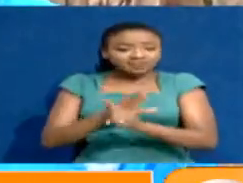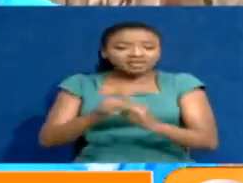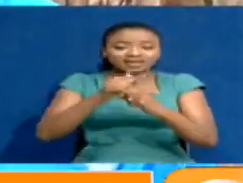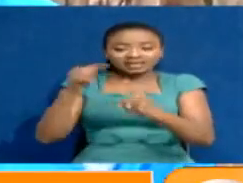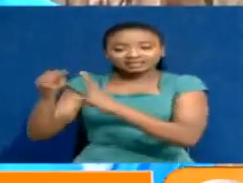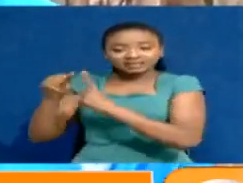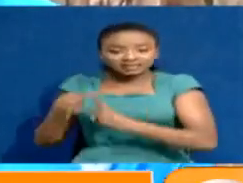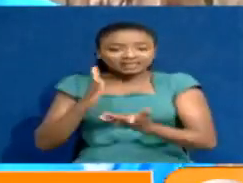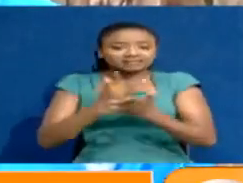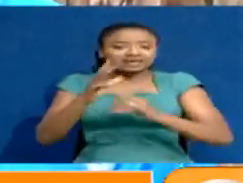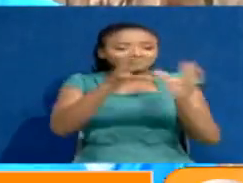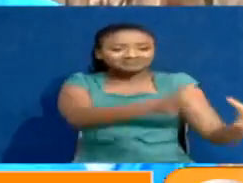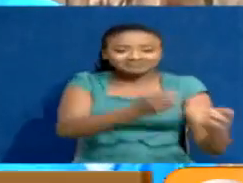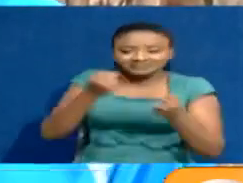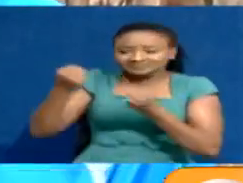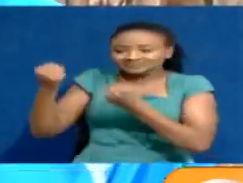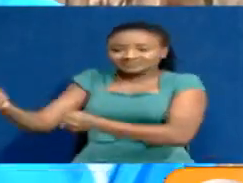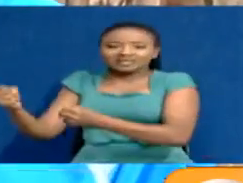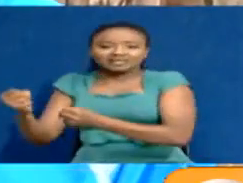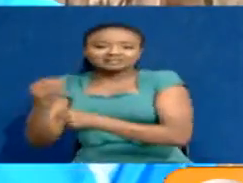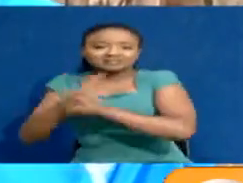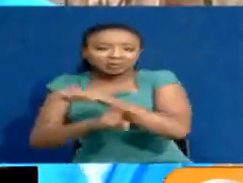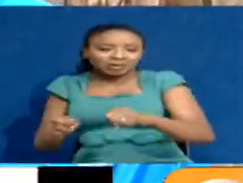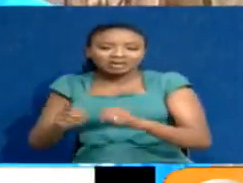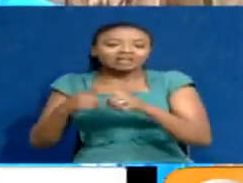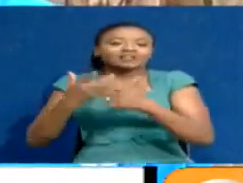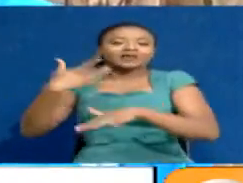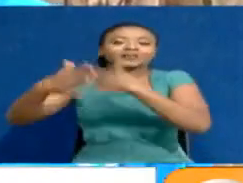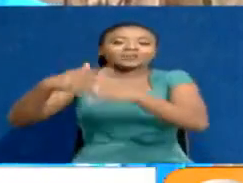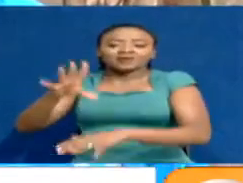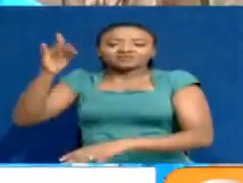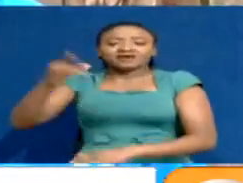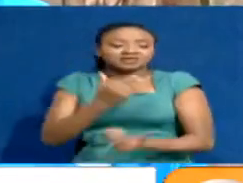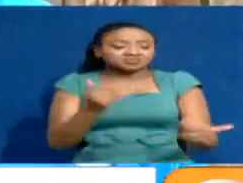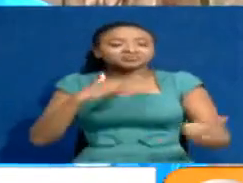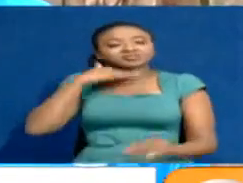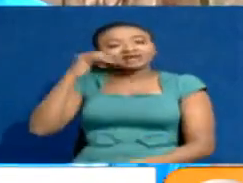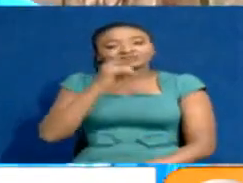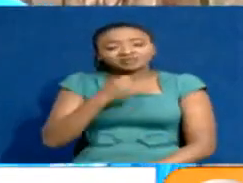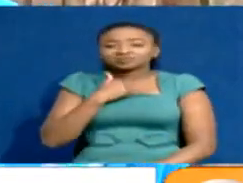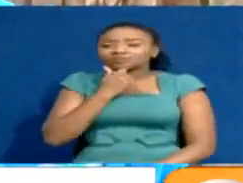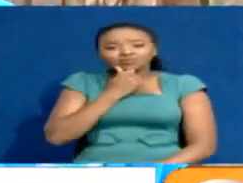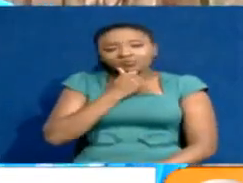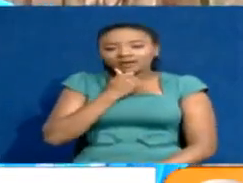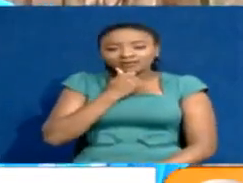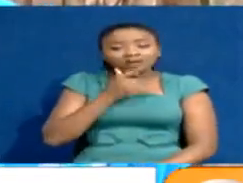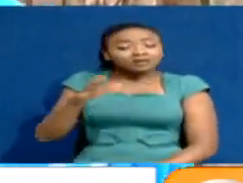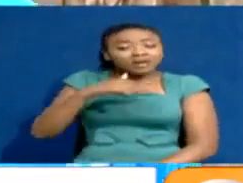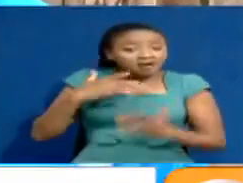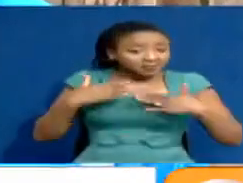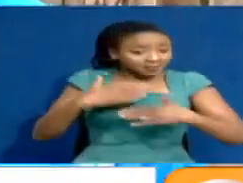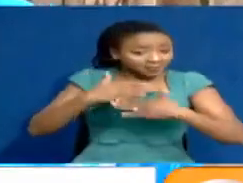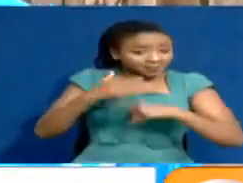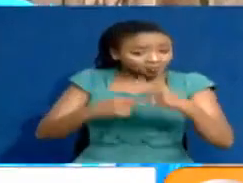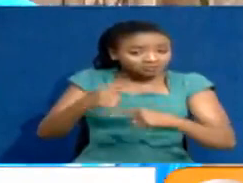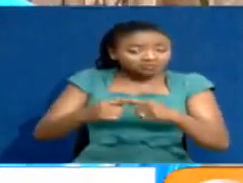killed, some are being kidnapped, and at the end of the day you find them, they are dead. So the question is, is she alive?